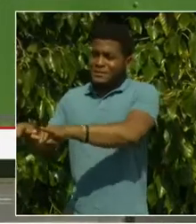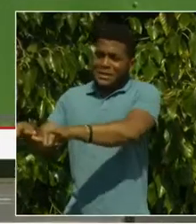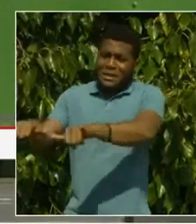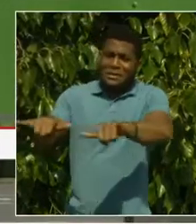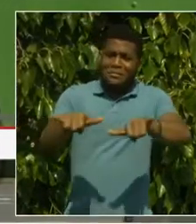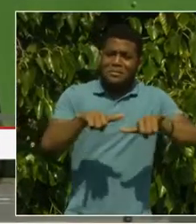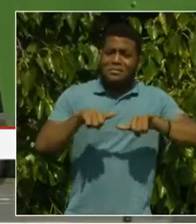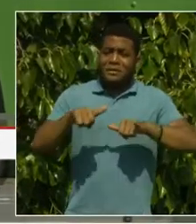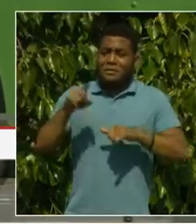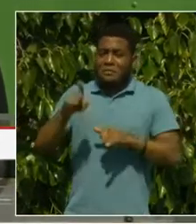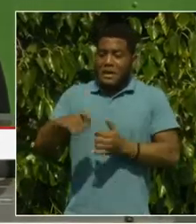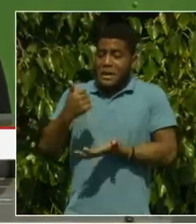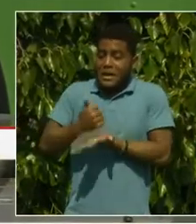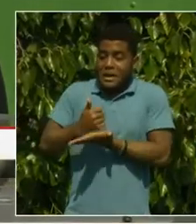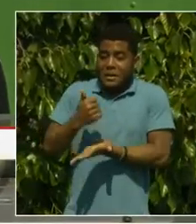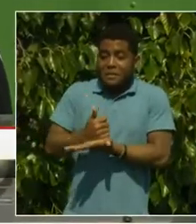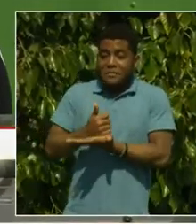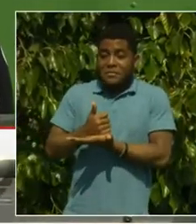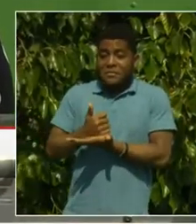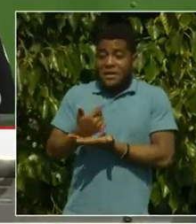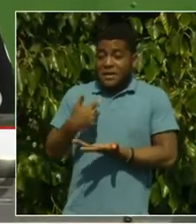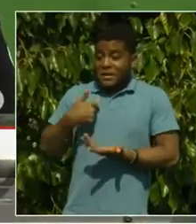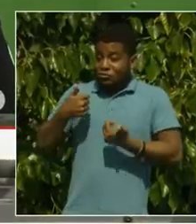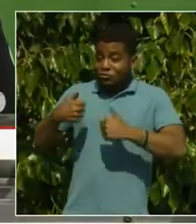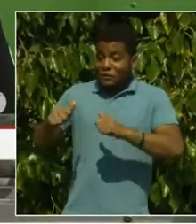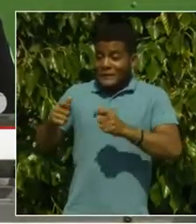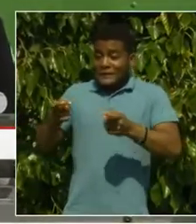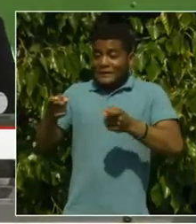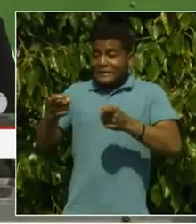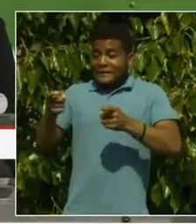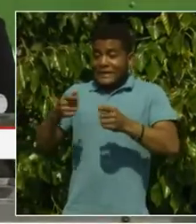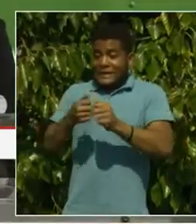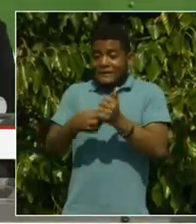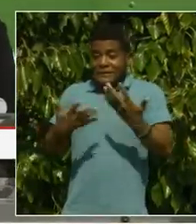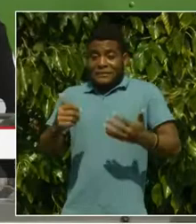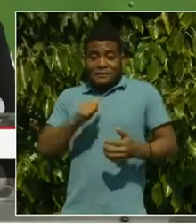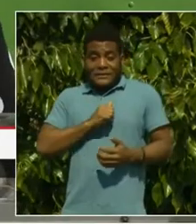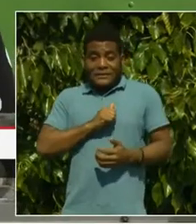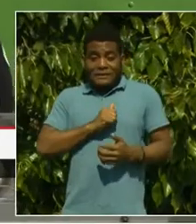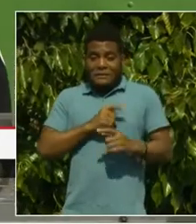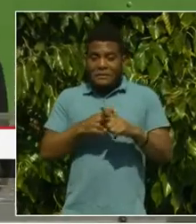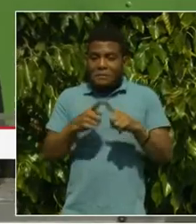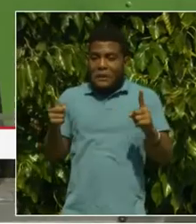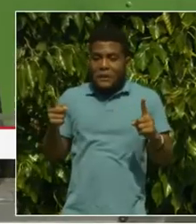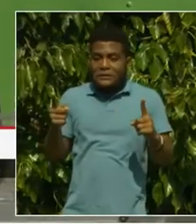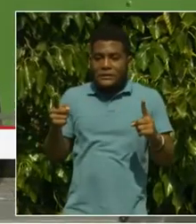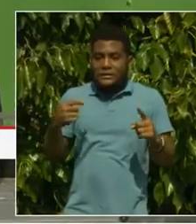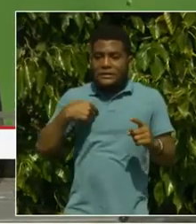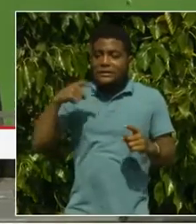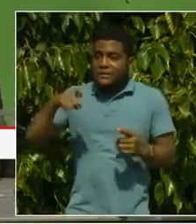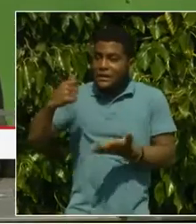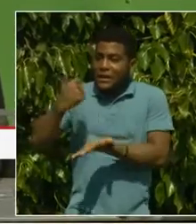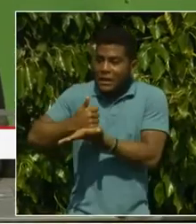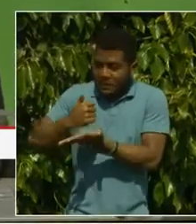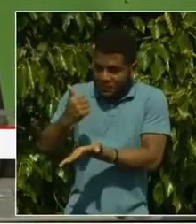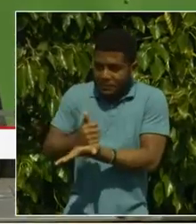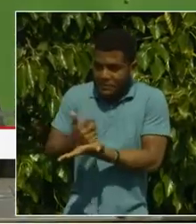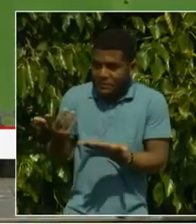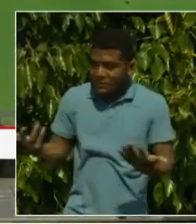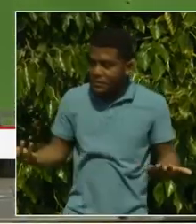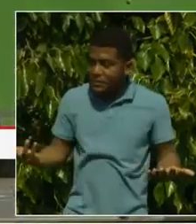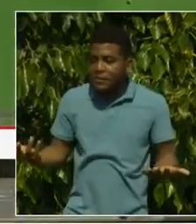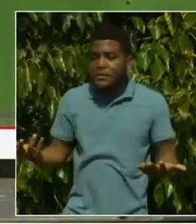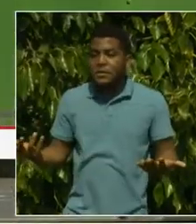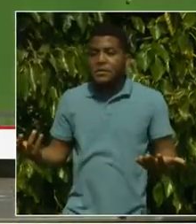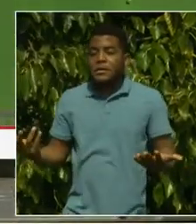myself, but I needed help, a little bit of help before it was too late to have a daughter forever.